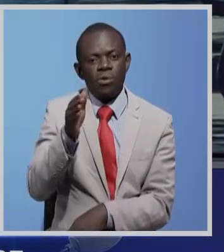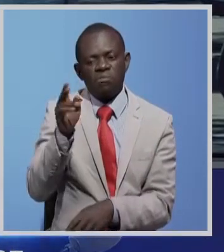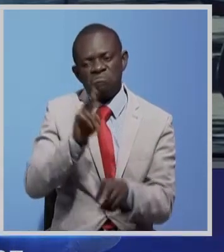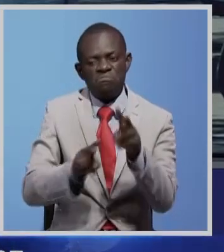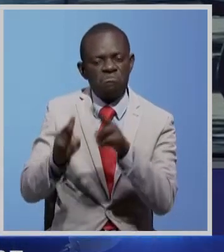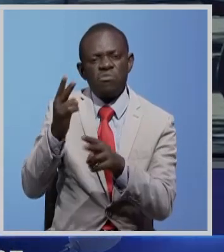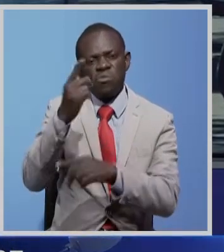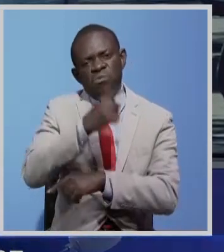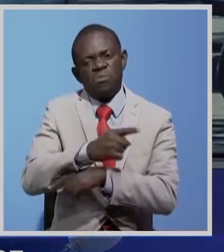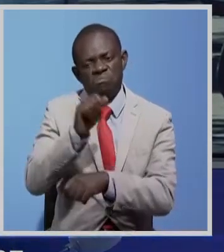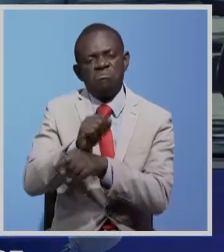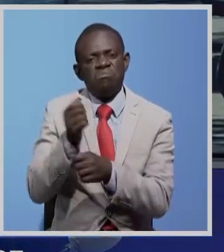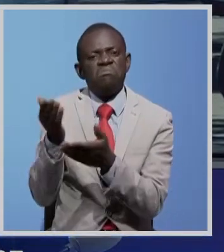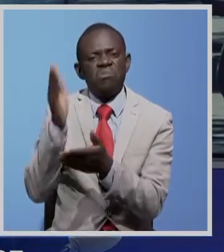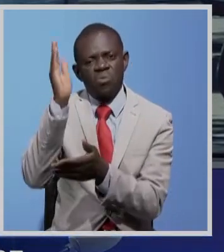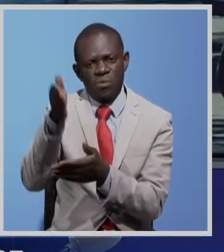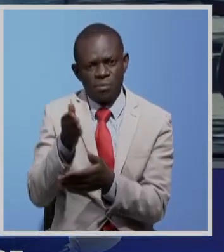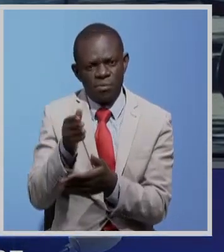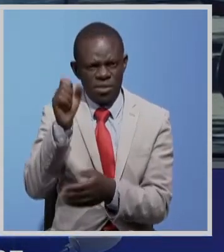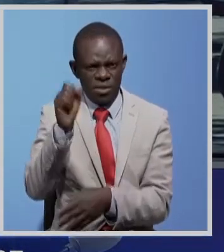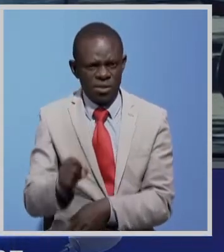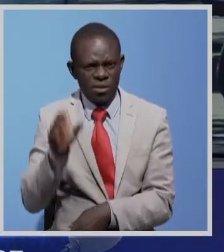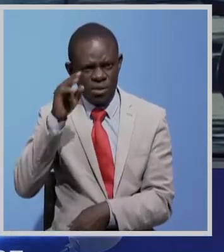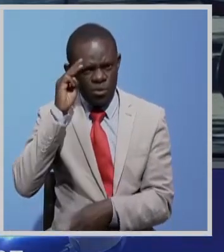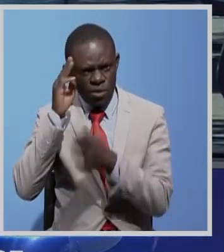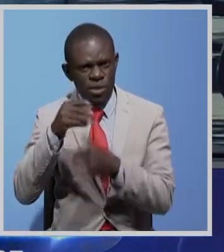has confirmed the presidential visit. Here's a report.